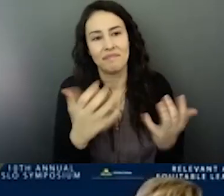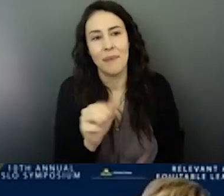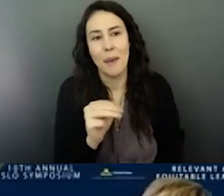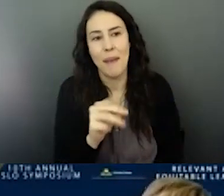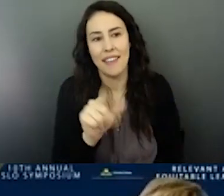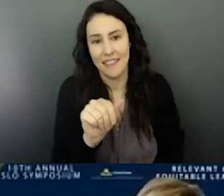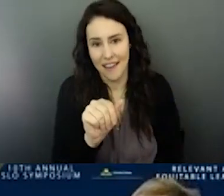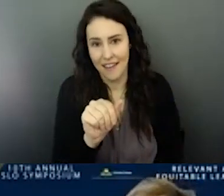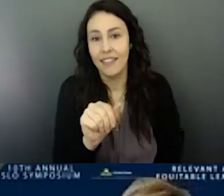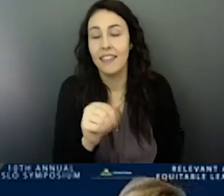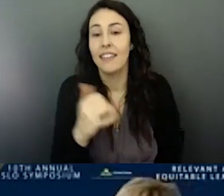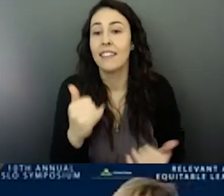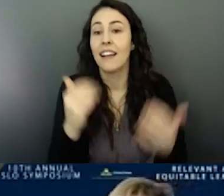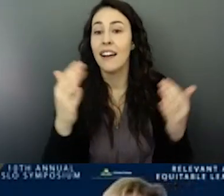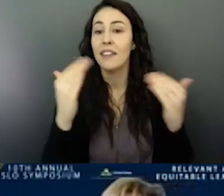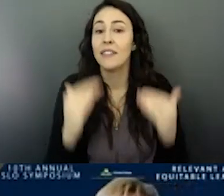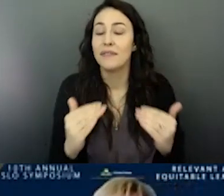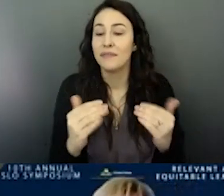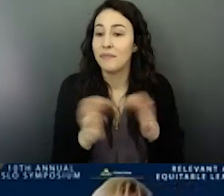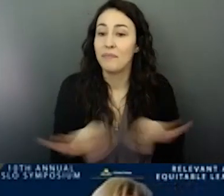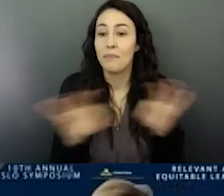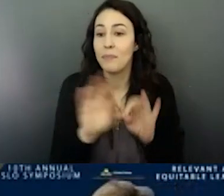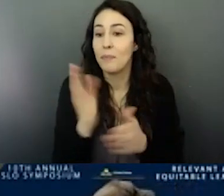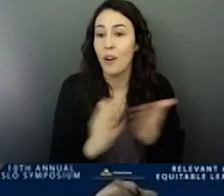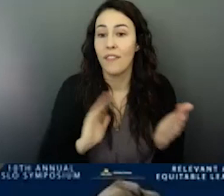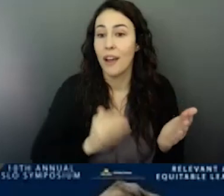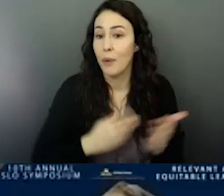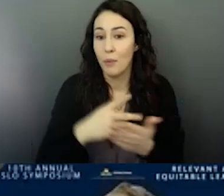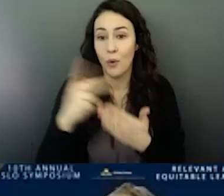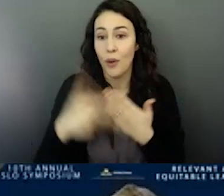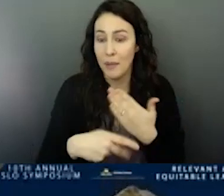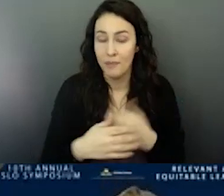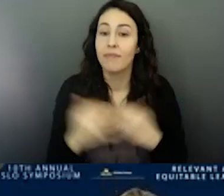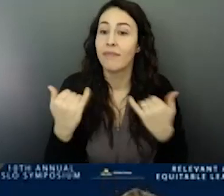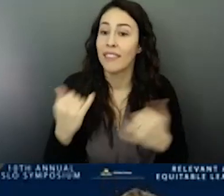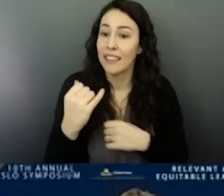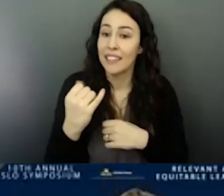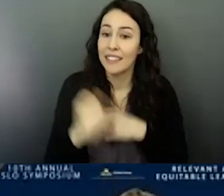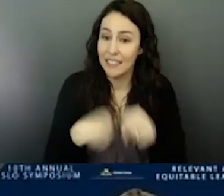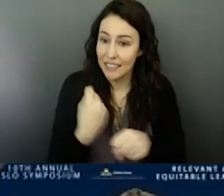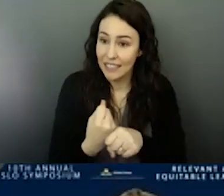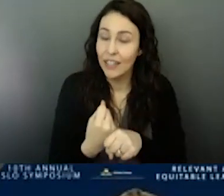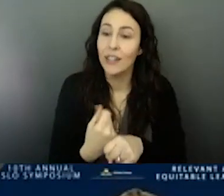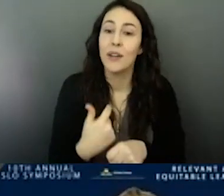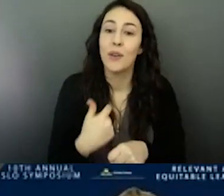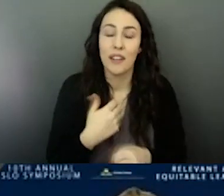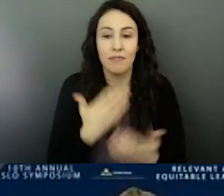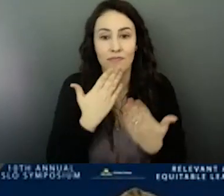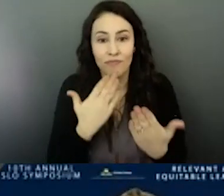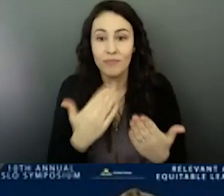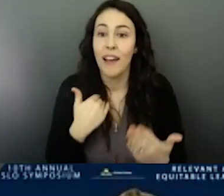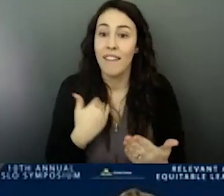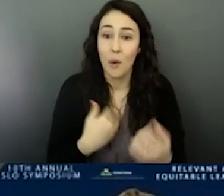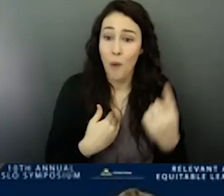move on to the main part of our program. This year, we are privileged to have not one, but